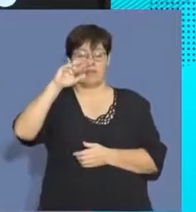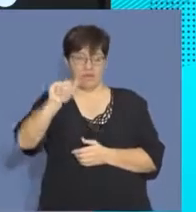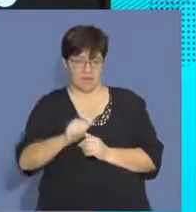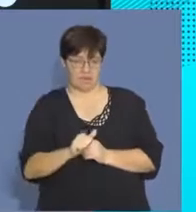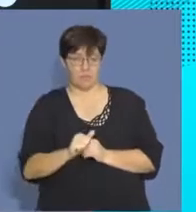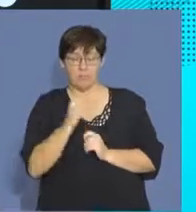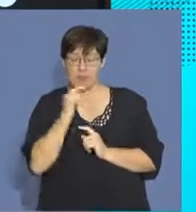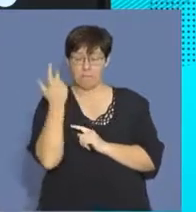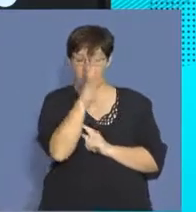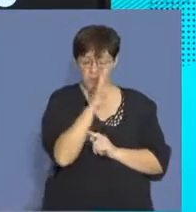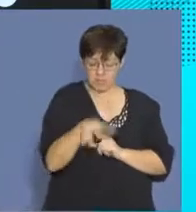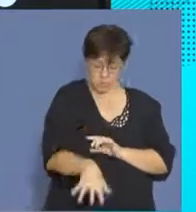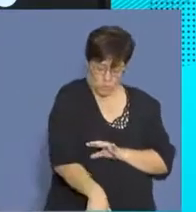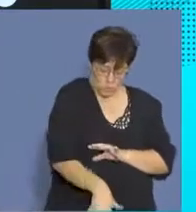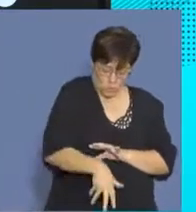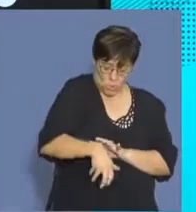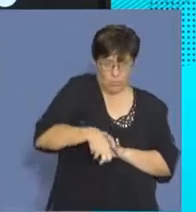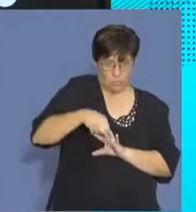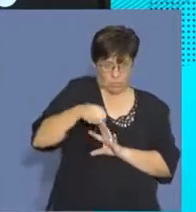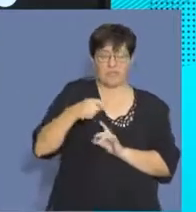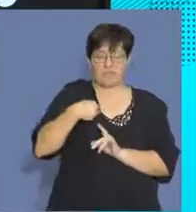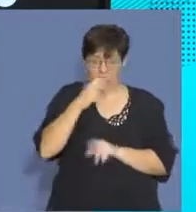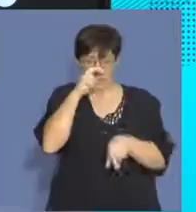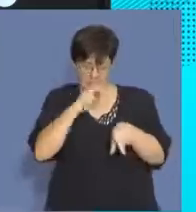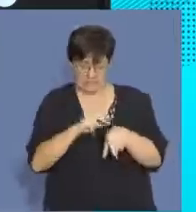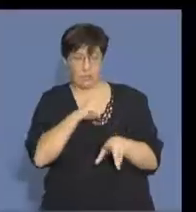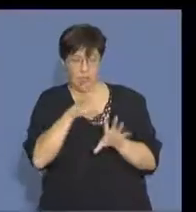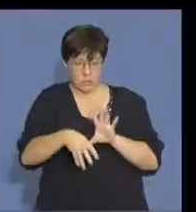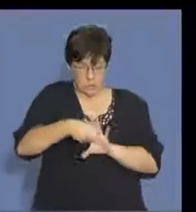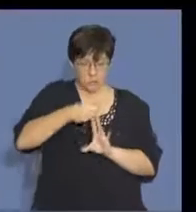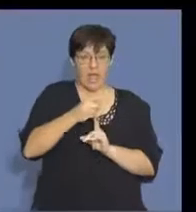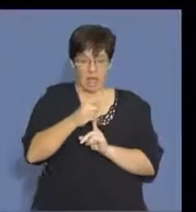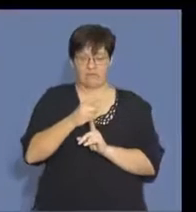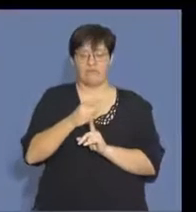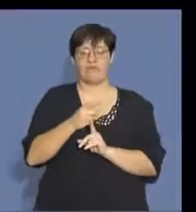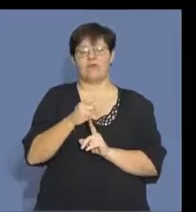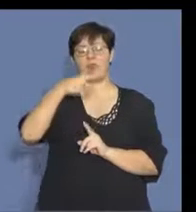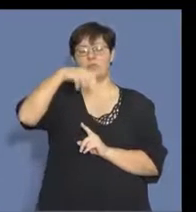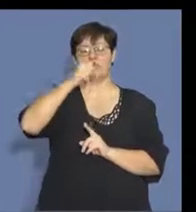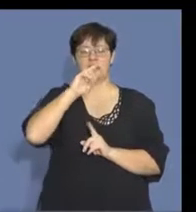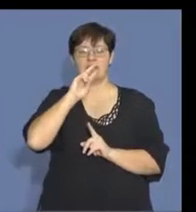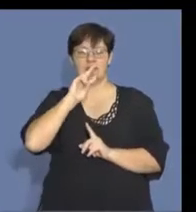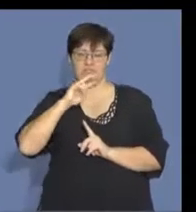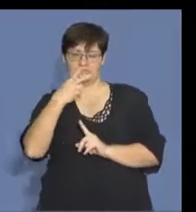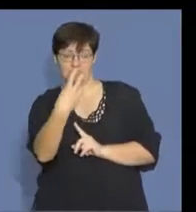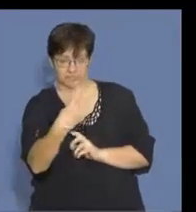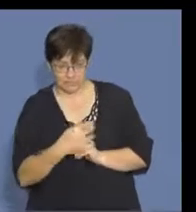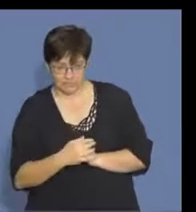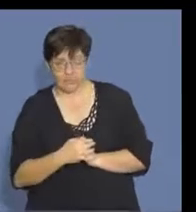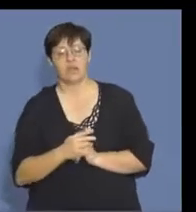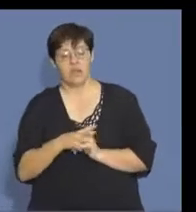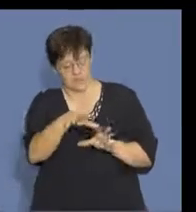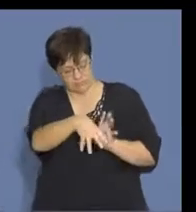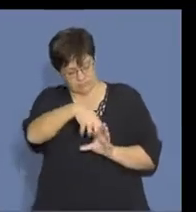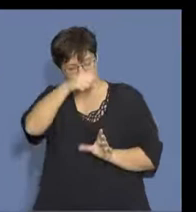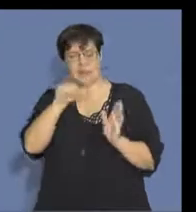for processes that they need, such as protein synthesis. So we know that that's an important process of being able to absorb the nitrates